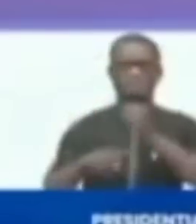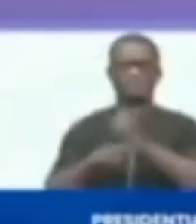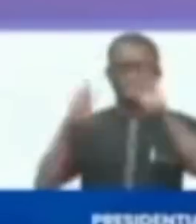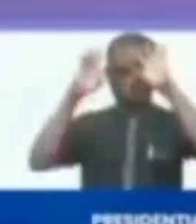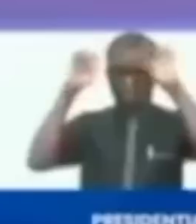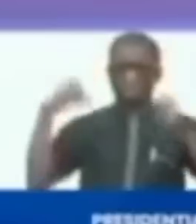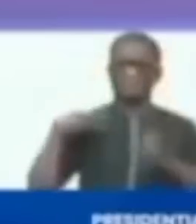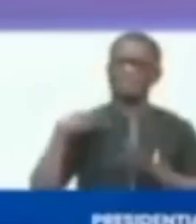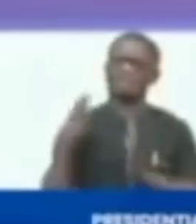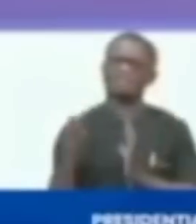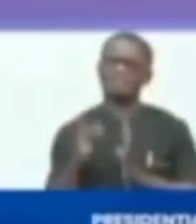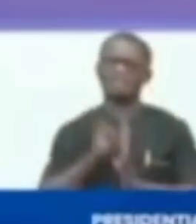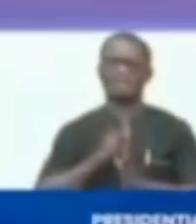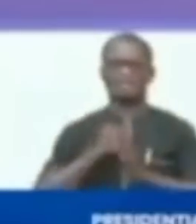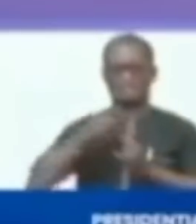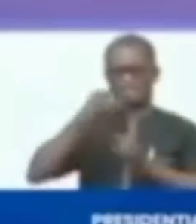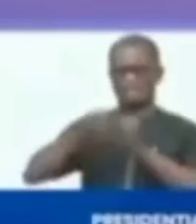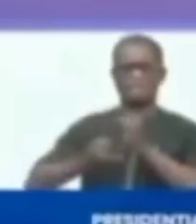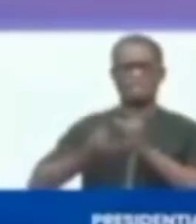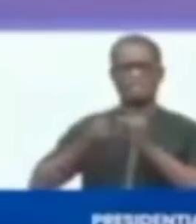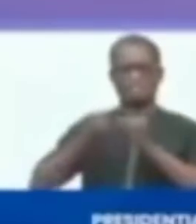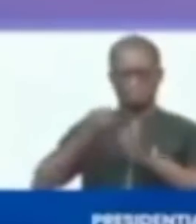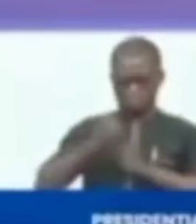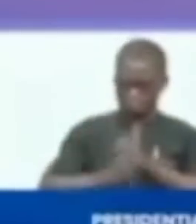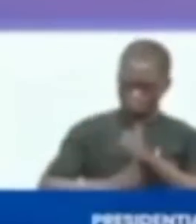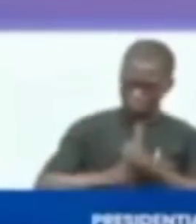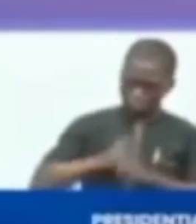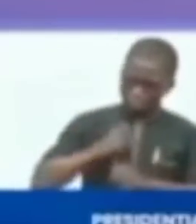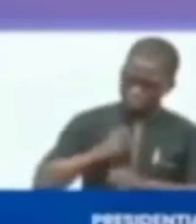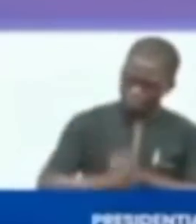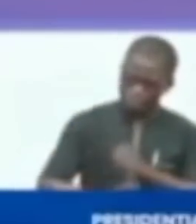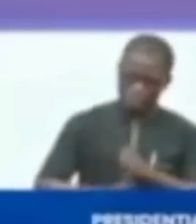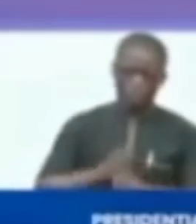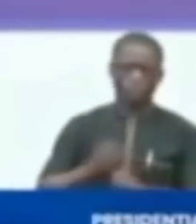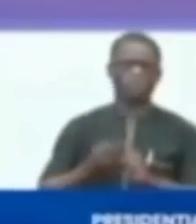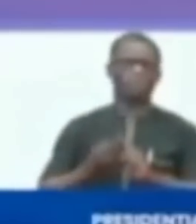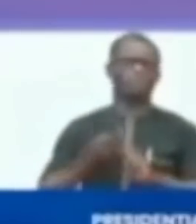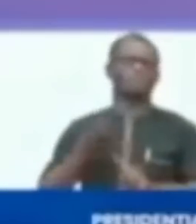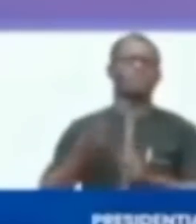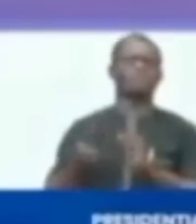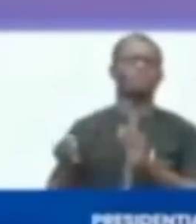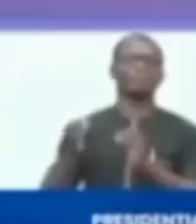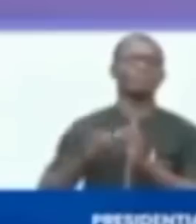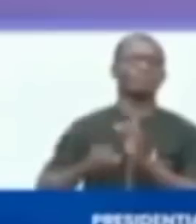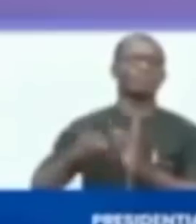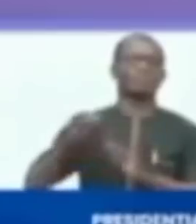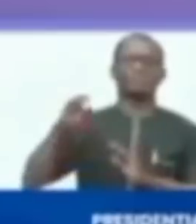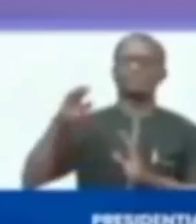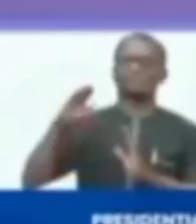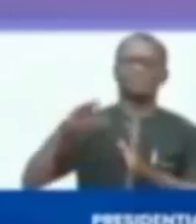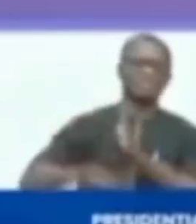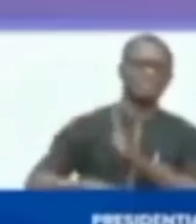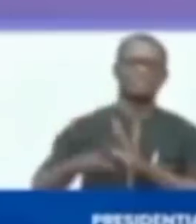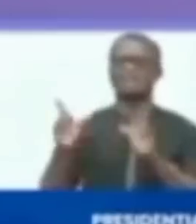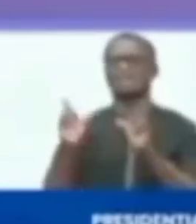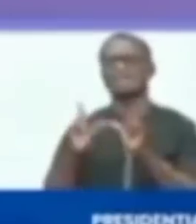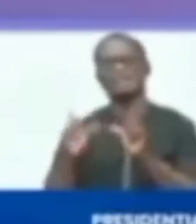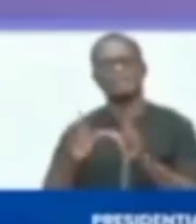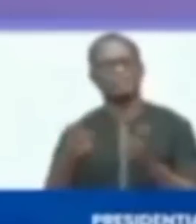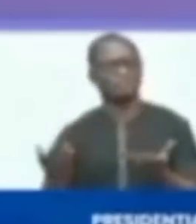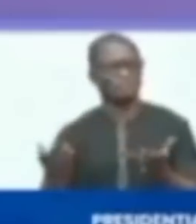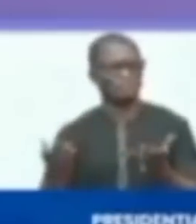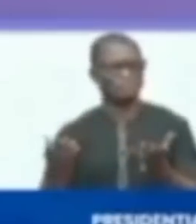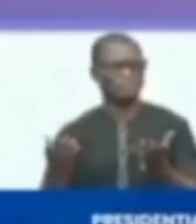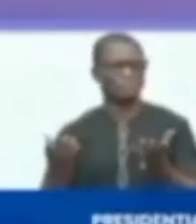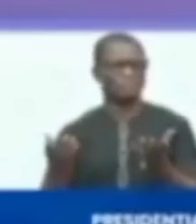vice president of Nigeria to be is so much that he cannot handle it. Top. All we can say is it is well.